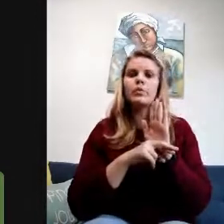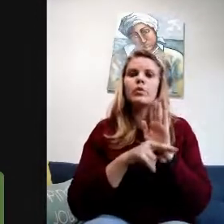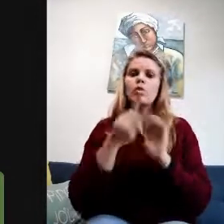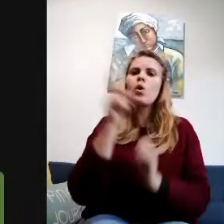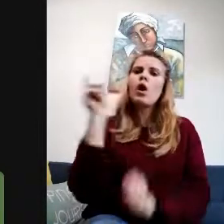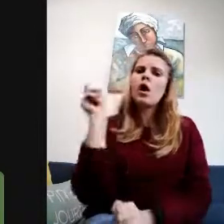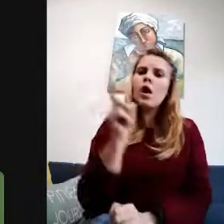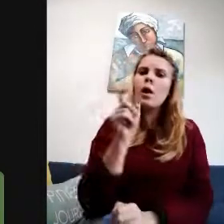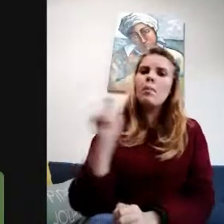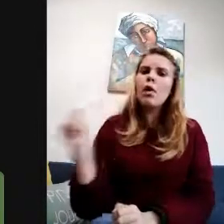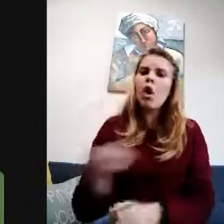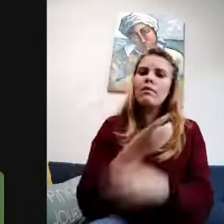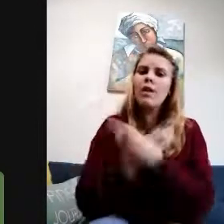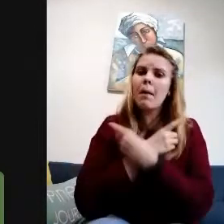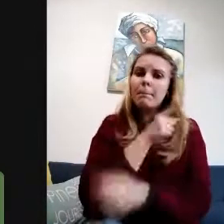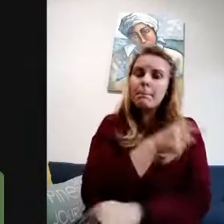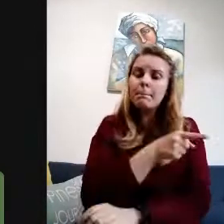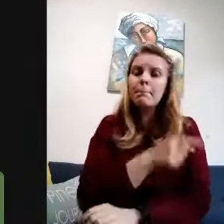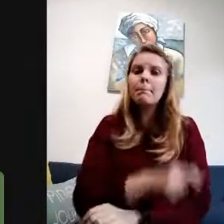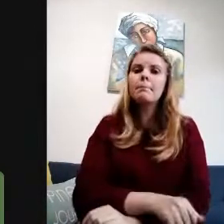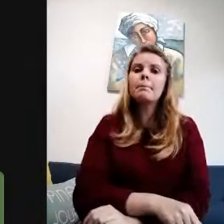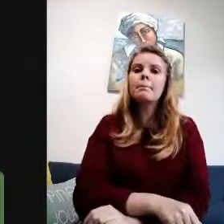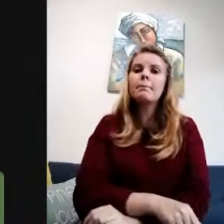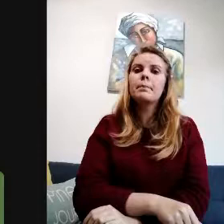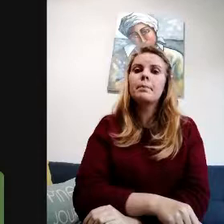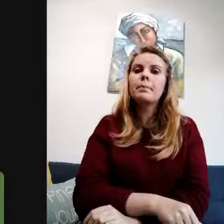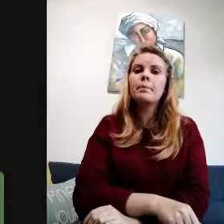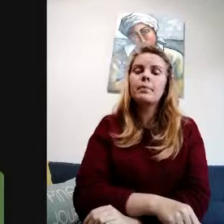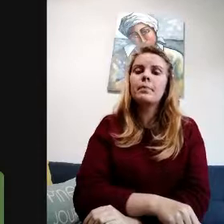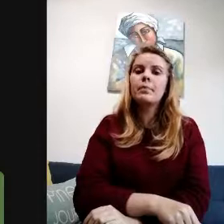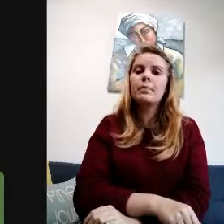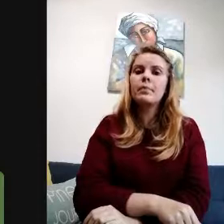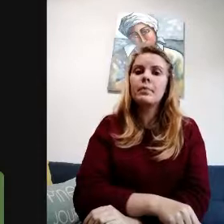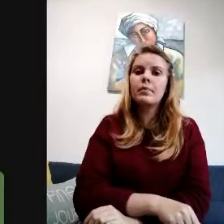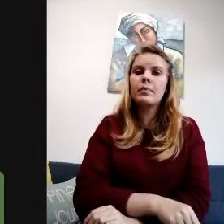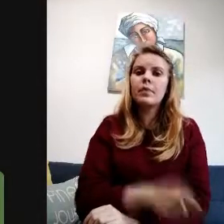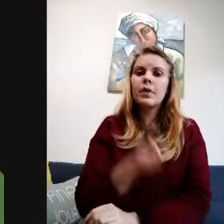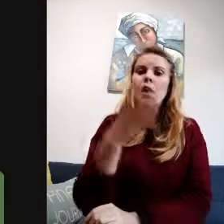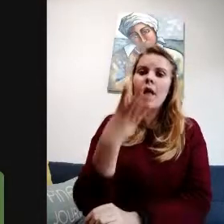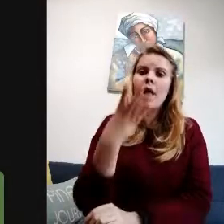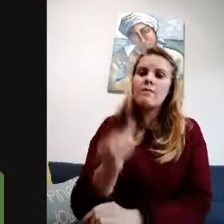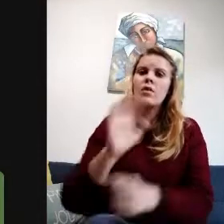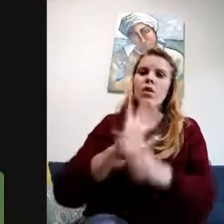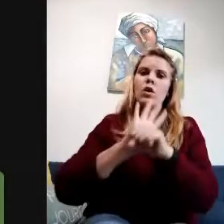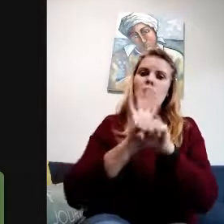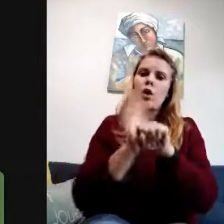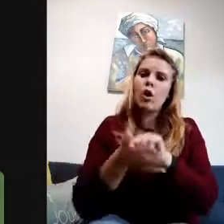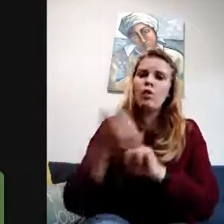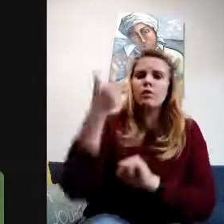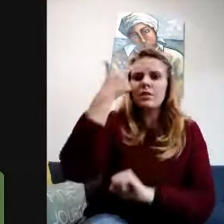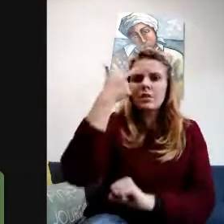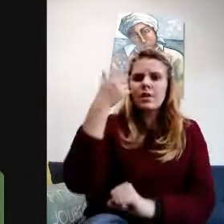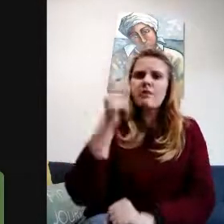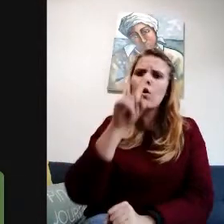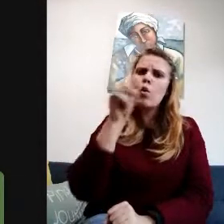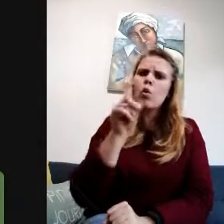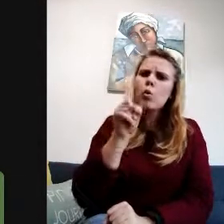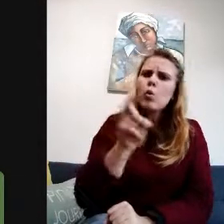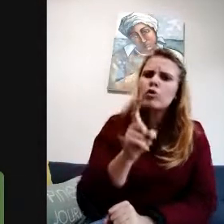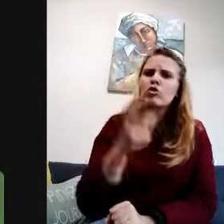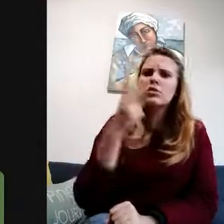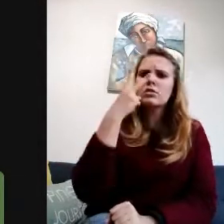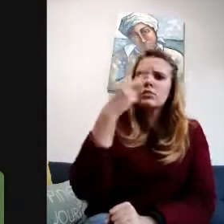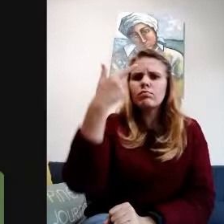every day, you will have your basic COVID screening that you would need to complete. And I would suggest that is